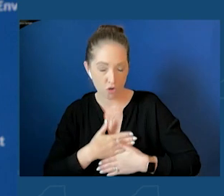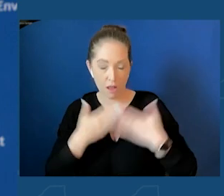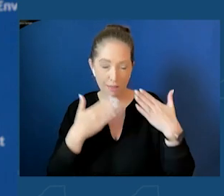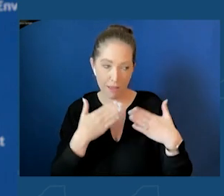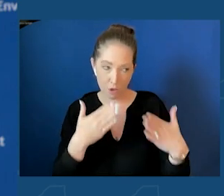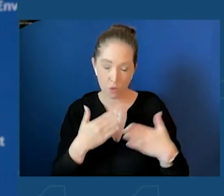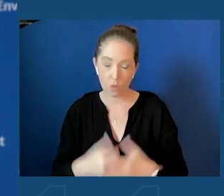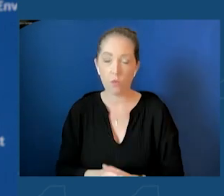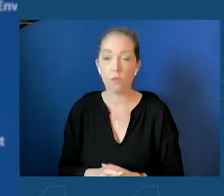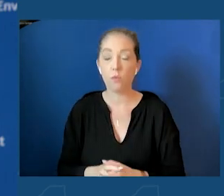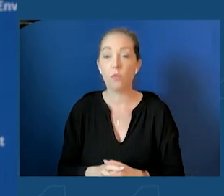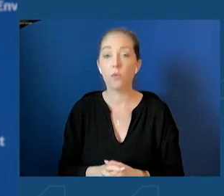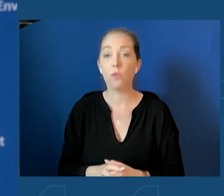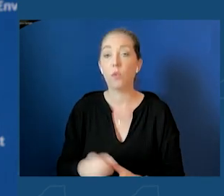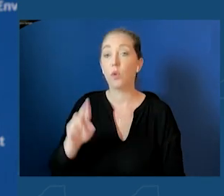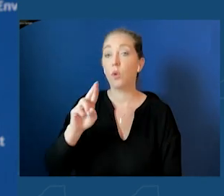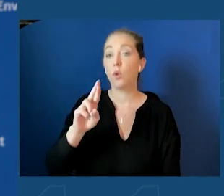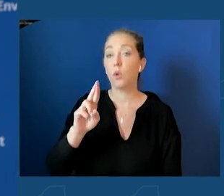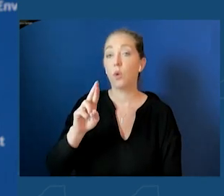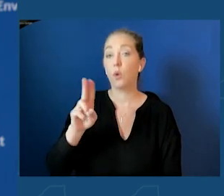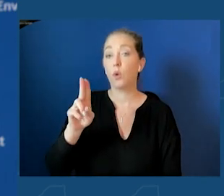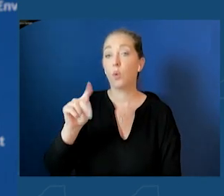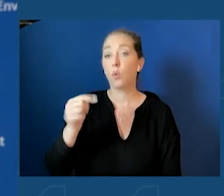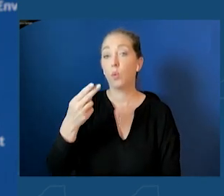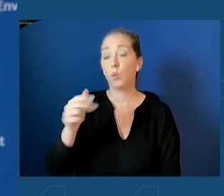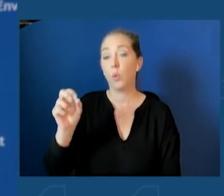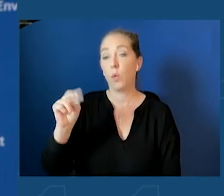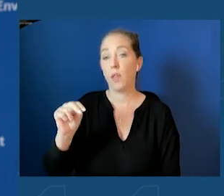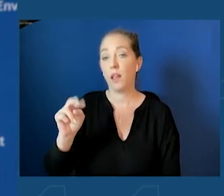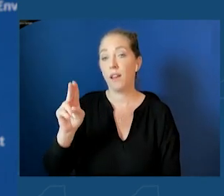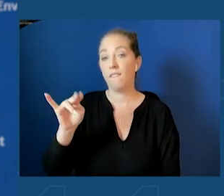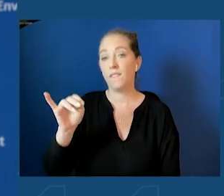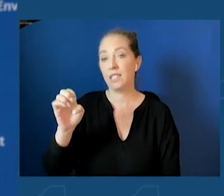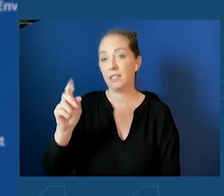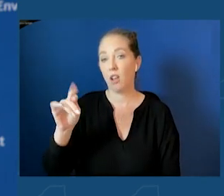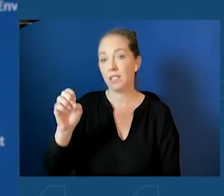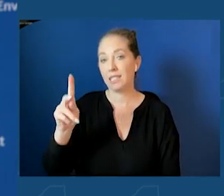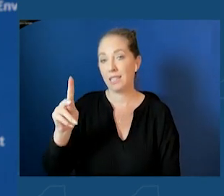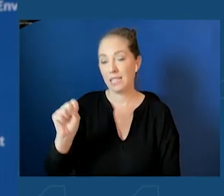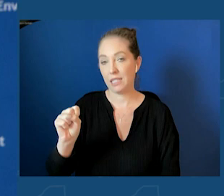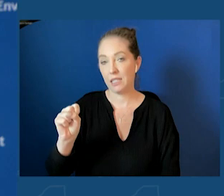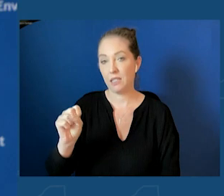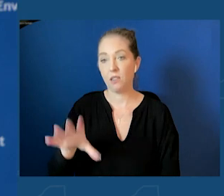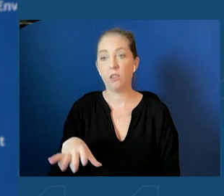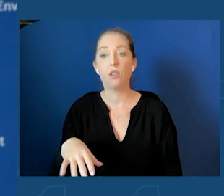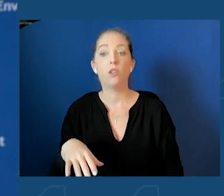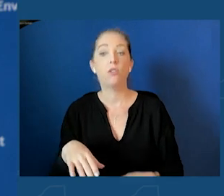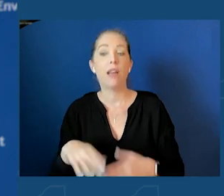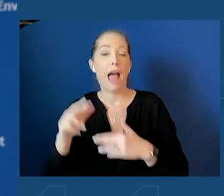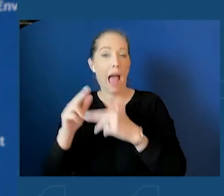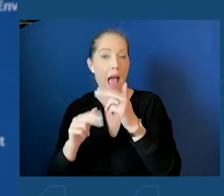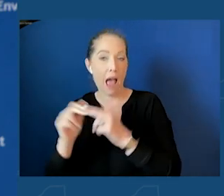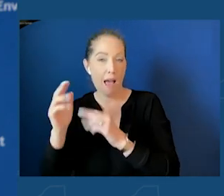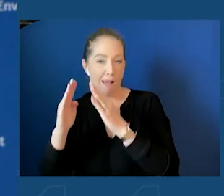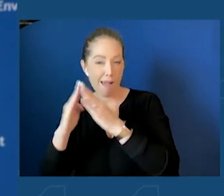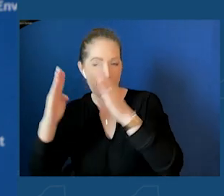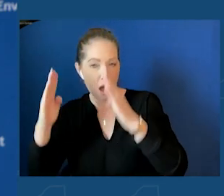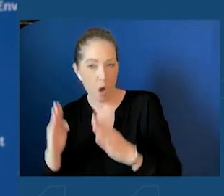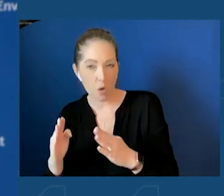We also have Ruth Ann Visnaskis as our champion on housing and community renewal. Such an incredible leader. I want to thank Ruth Ann